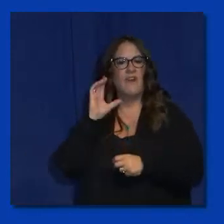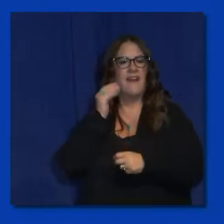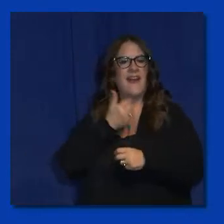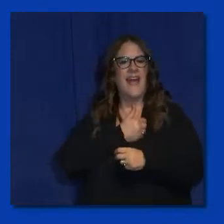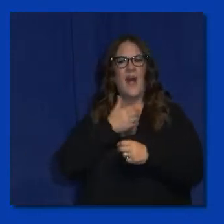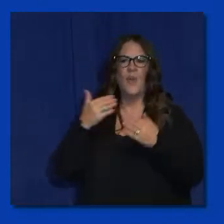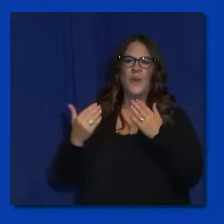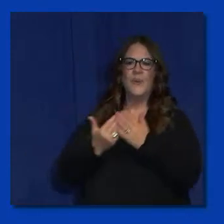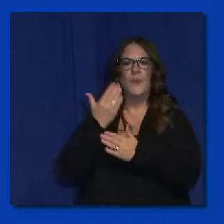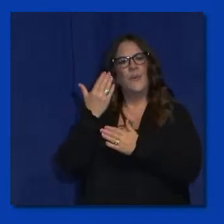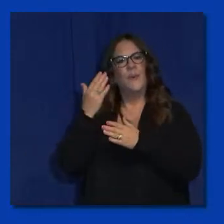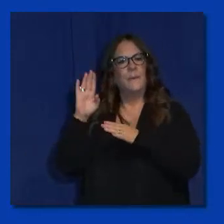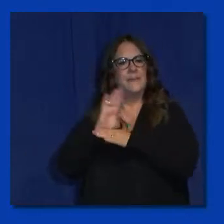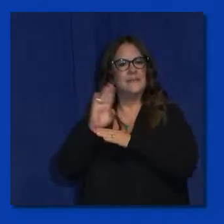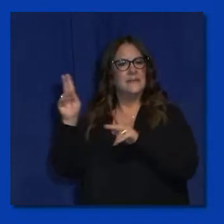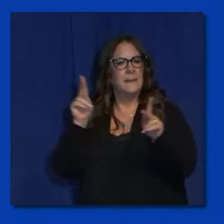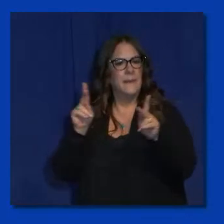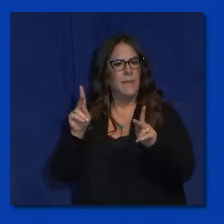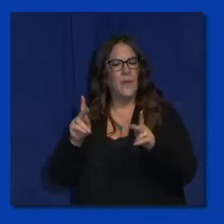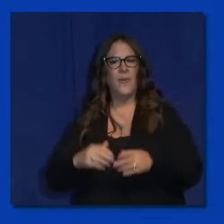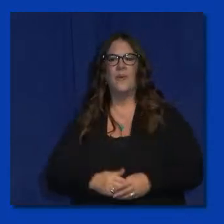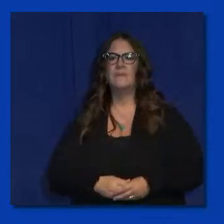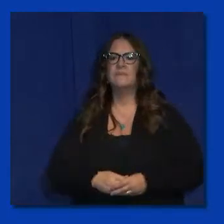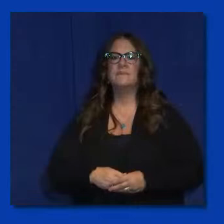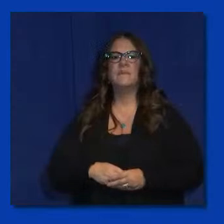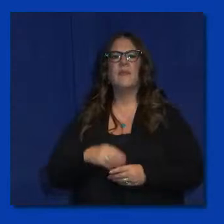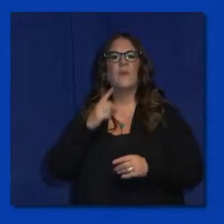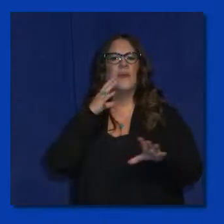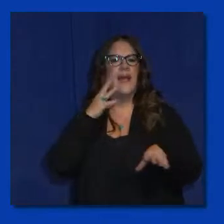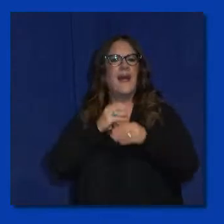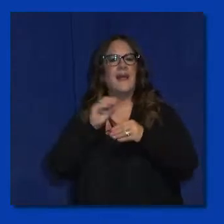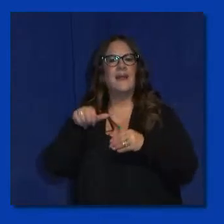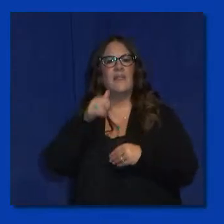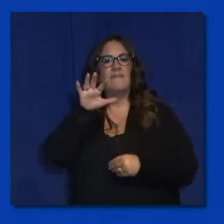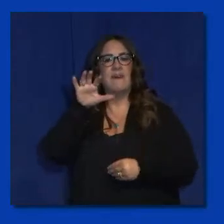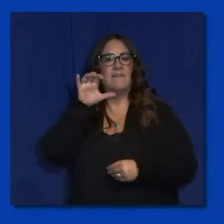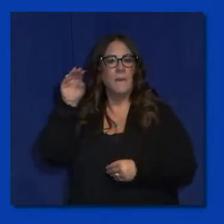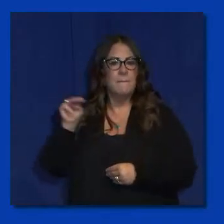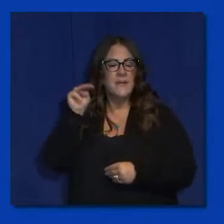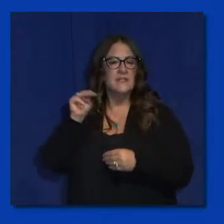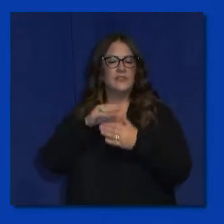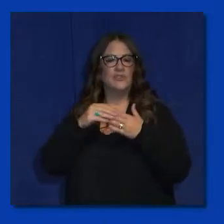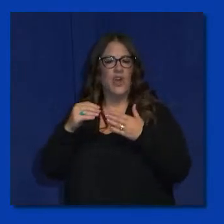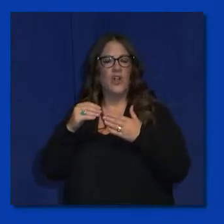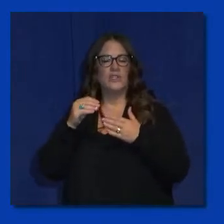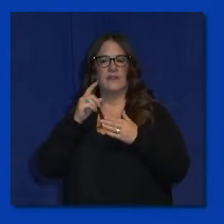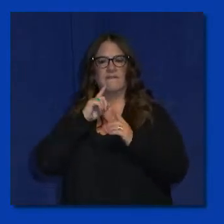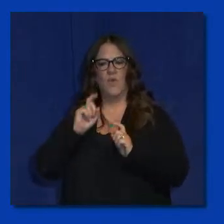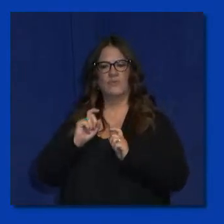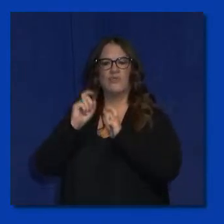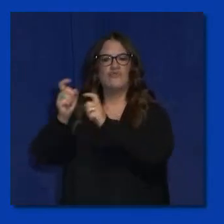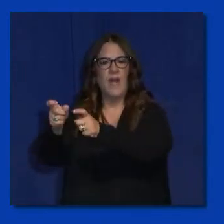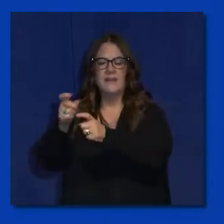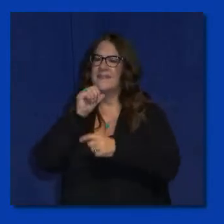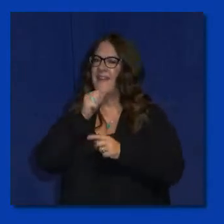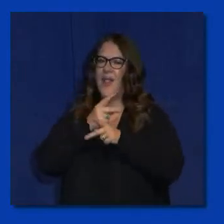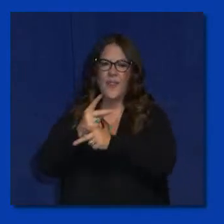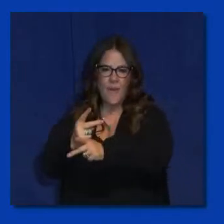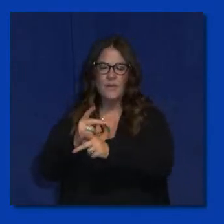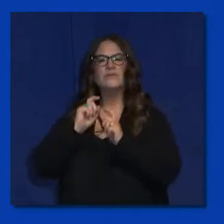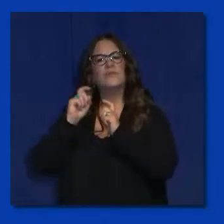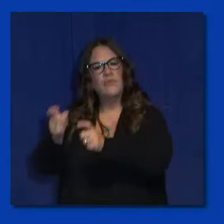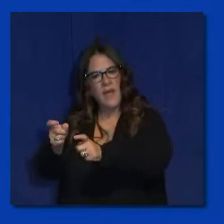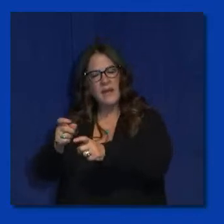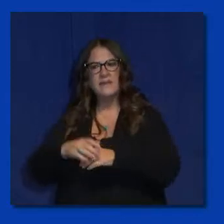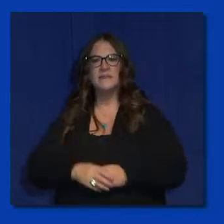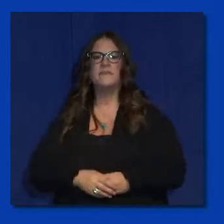let me just briefly go through some of these. We're going to add an additional $500 million for grants, not loans, for small businesses. The conformity, which is a